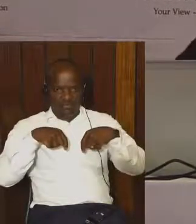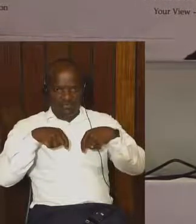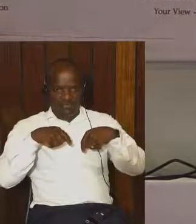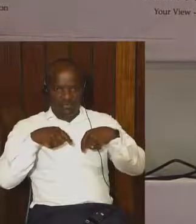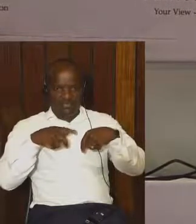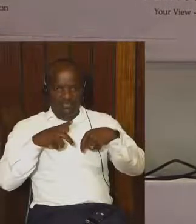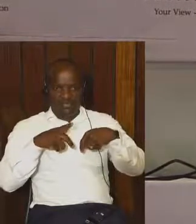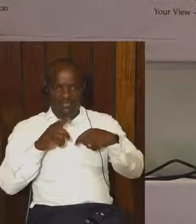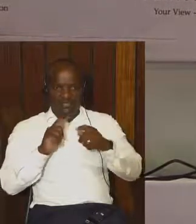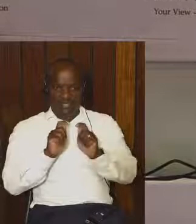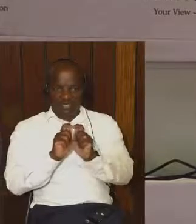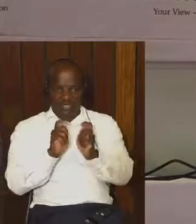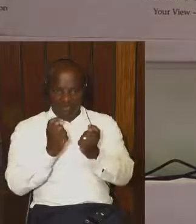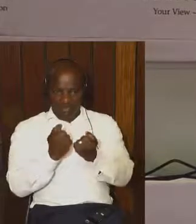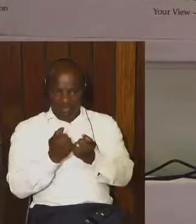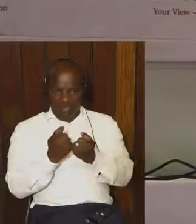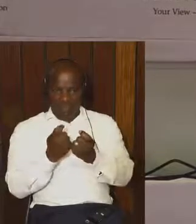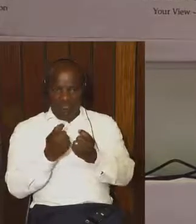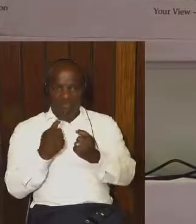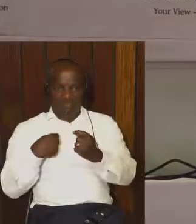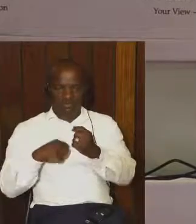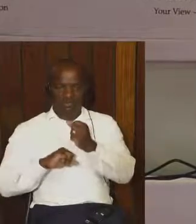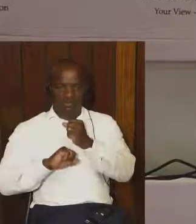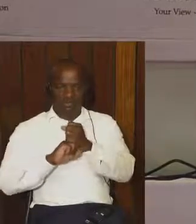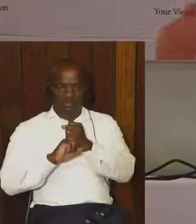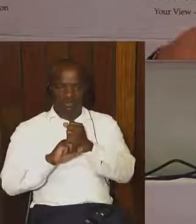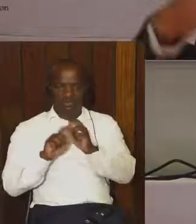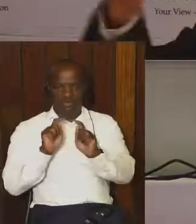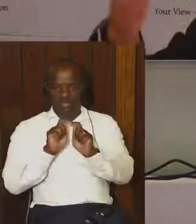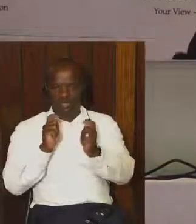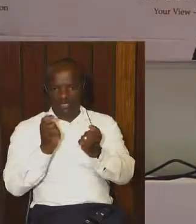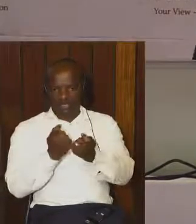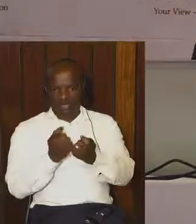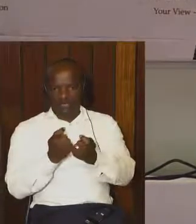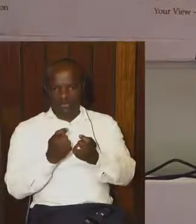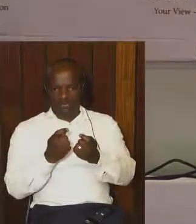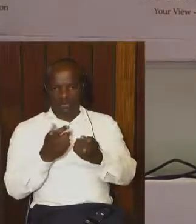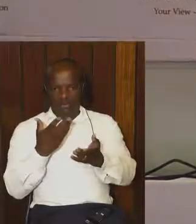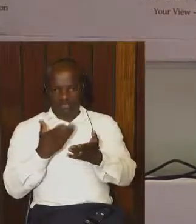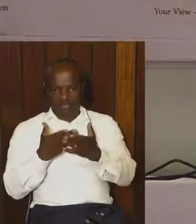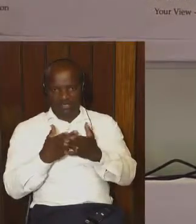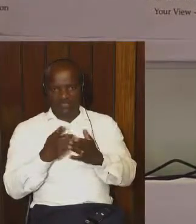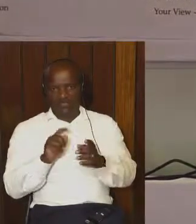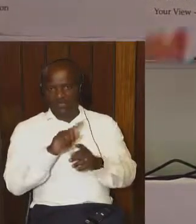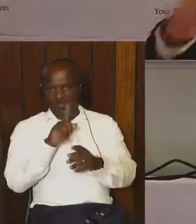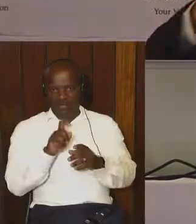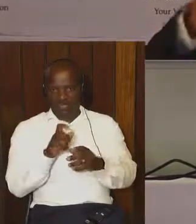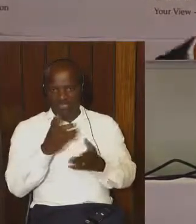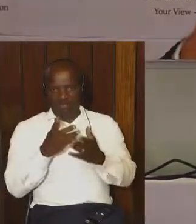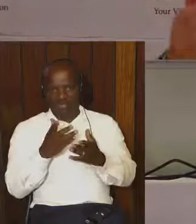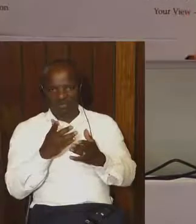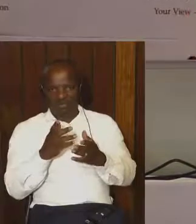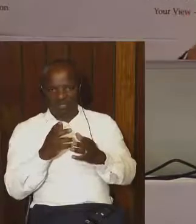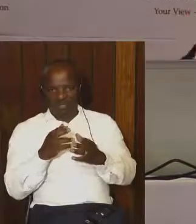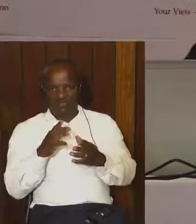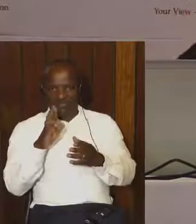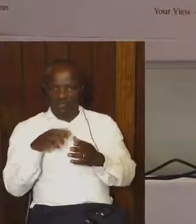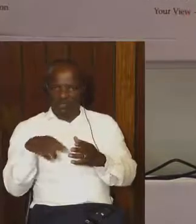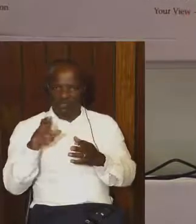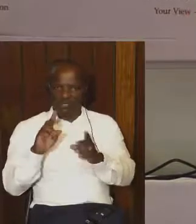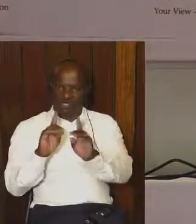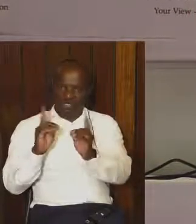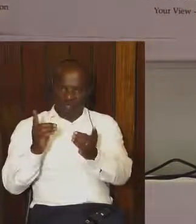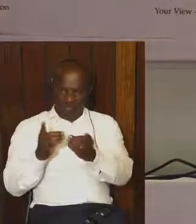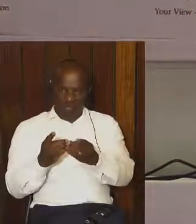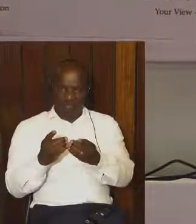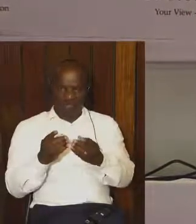with the team that we have, the support team, we'll make sure those questions get referred to the correct